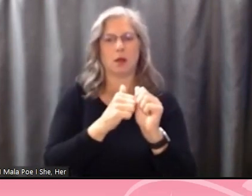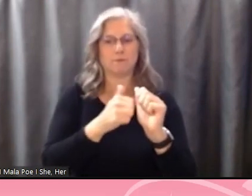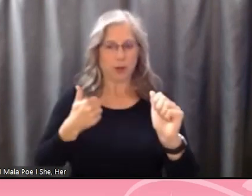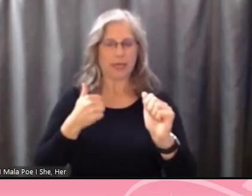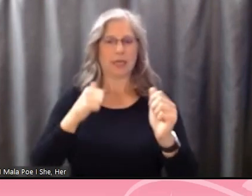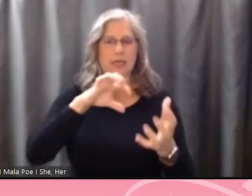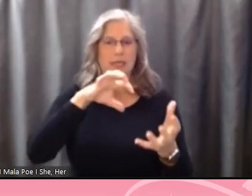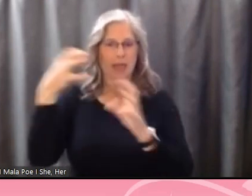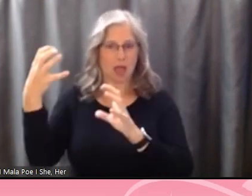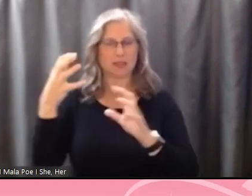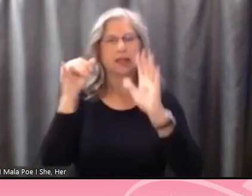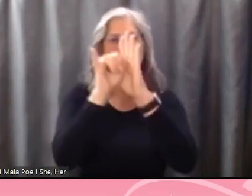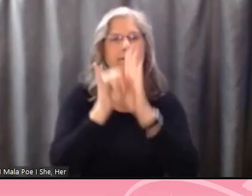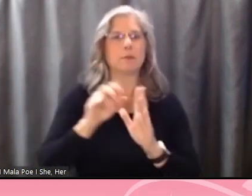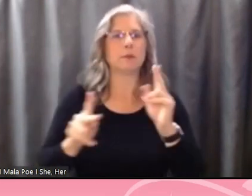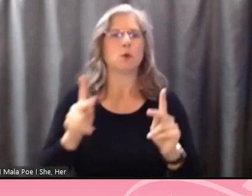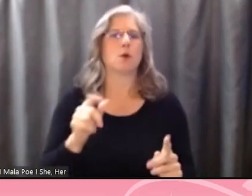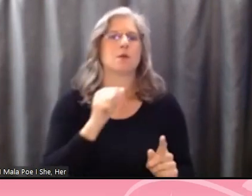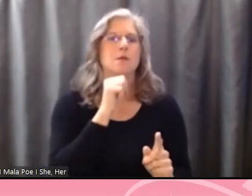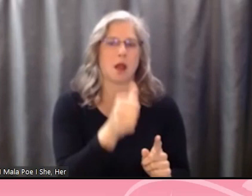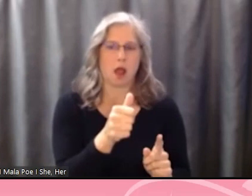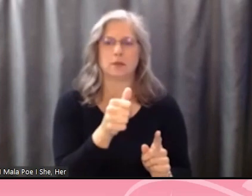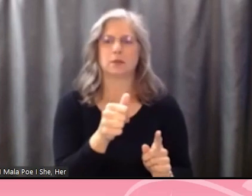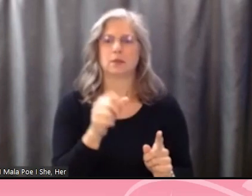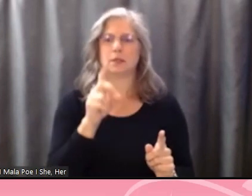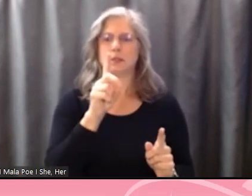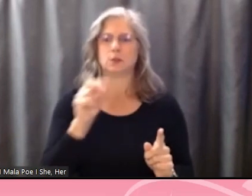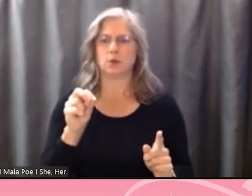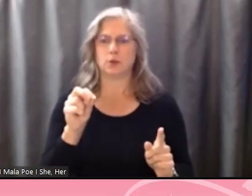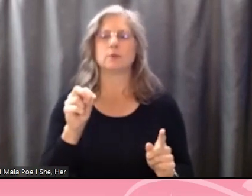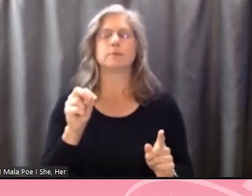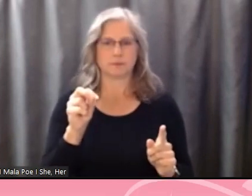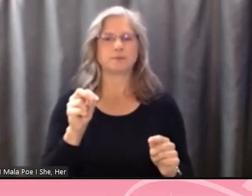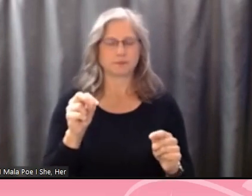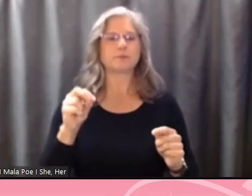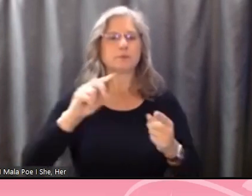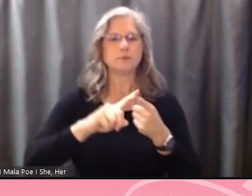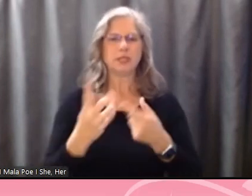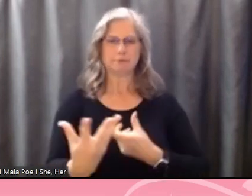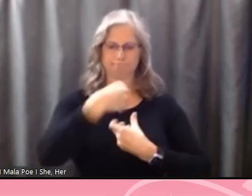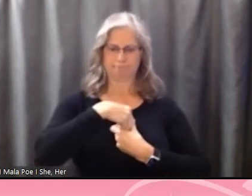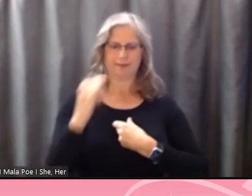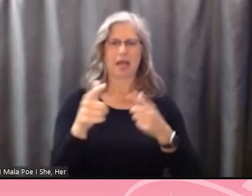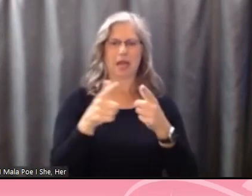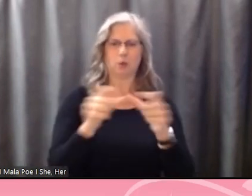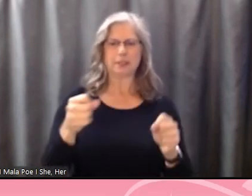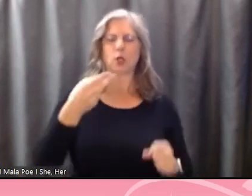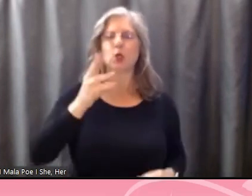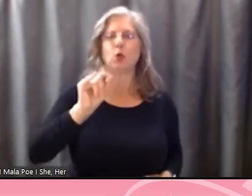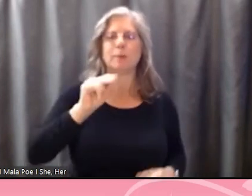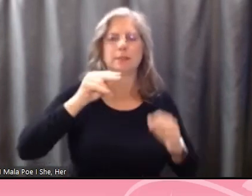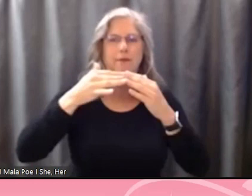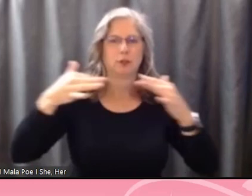and identifying people who are not disordered as disordered by embracing the linguistic and human